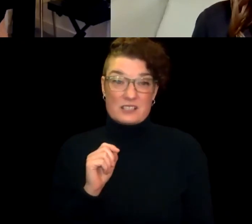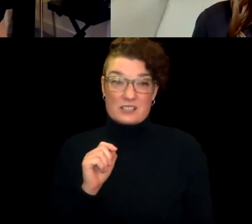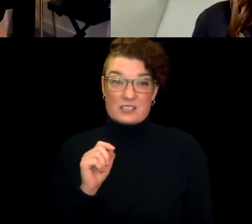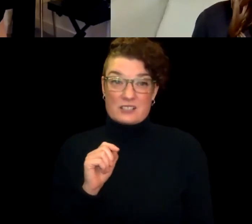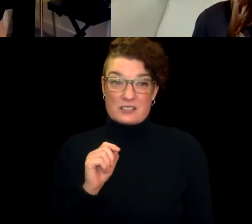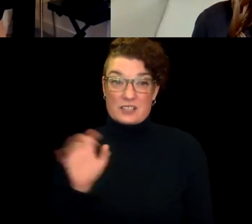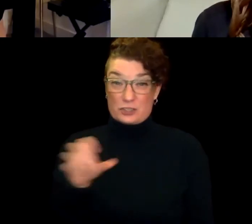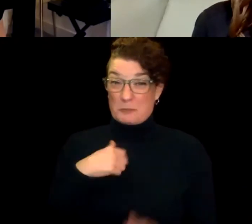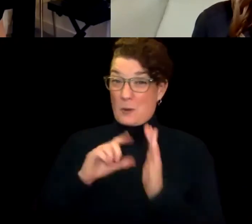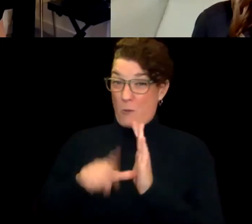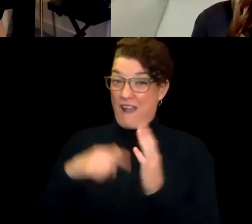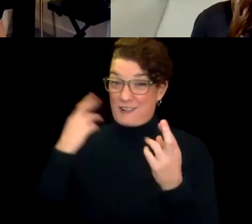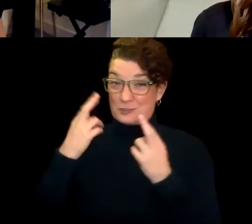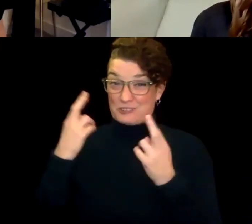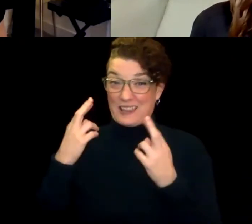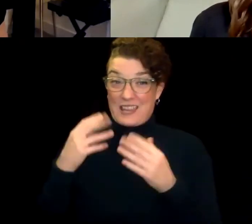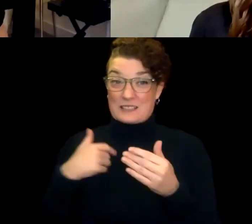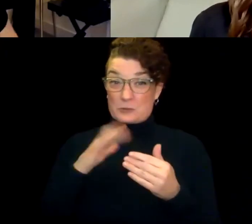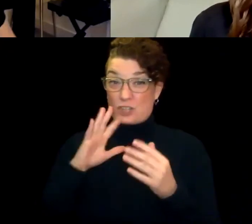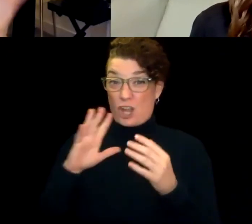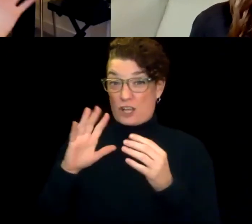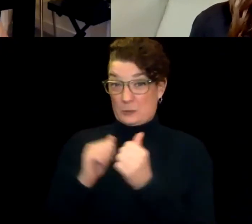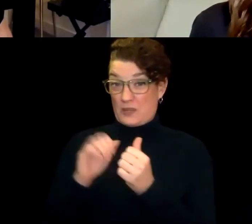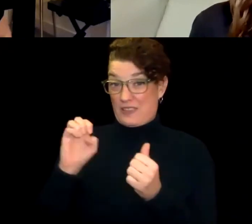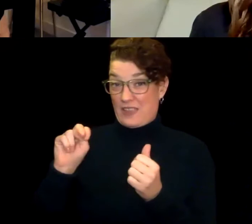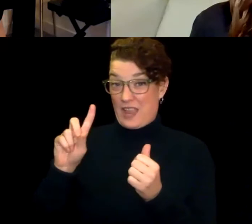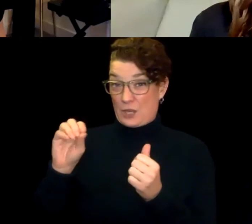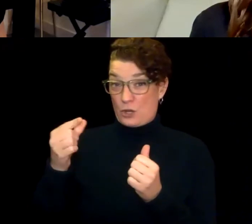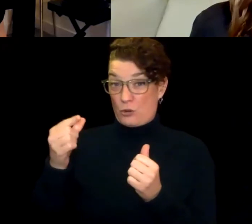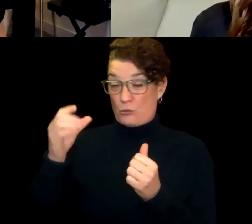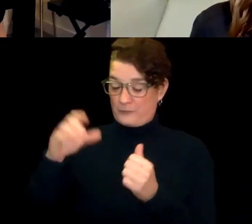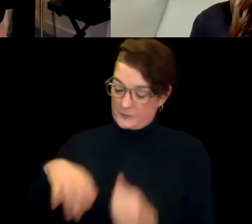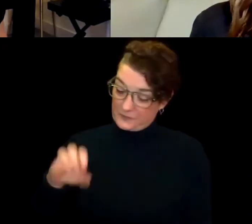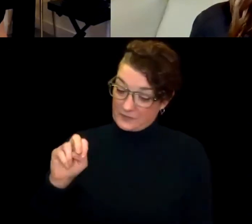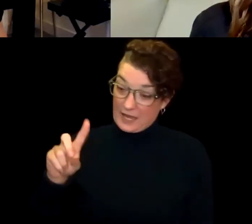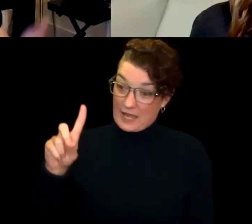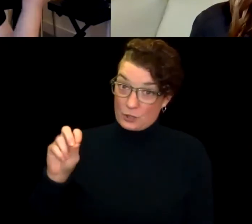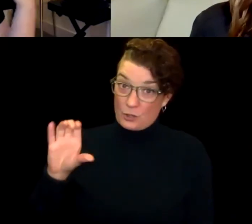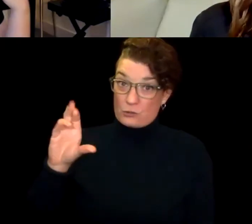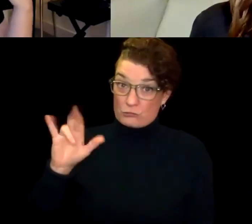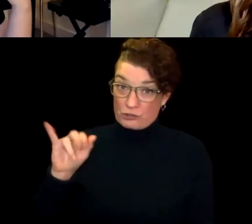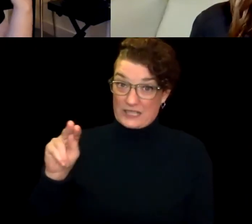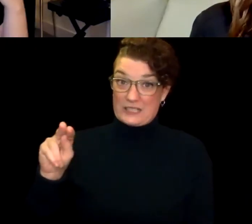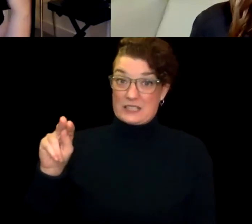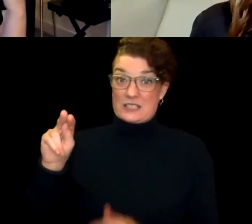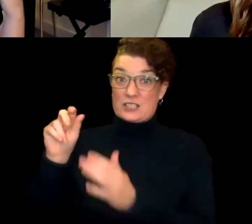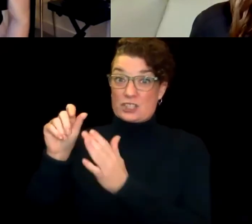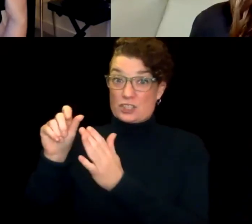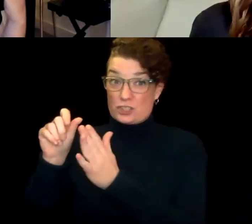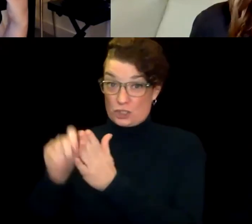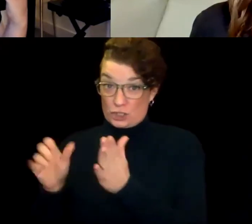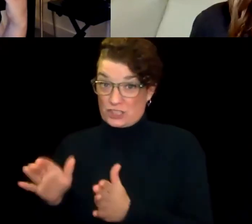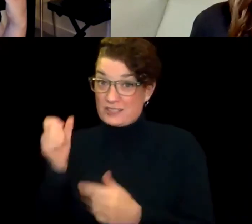I was talking to my endocrine surgeon, not the one who did my surgery, but a different one, and I was quoting, I had read